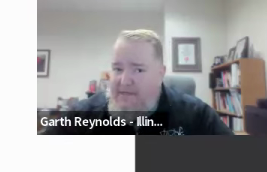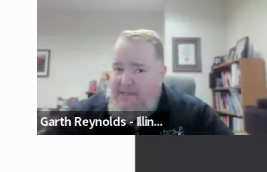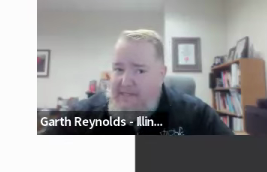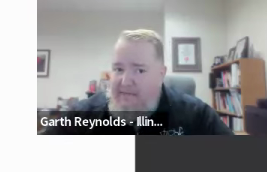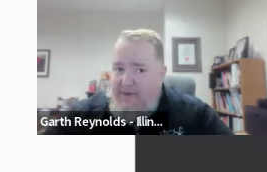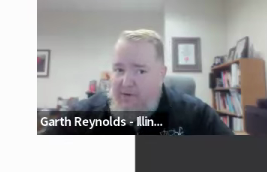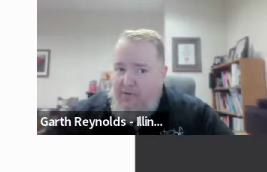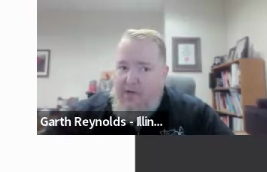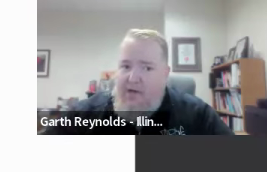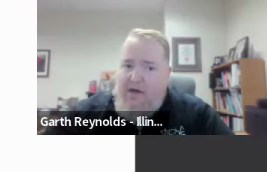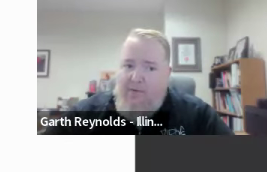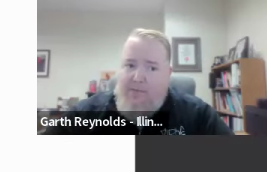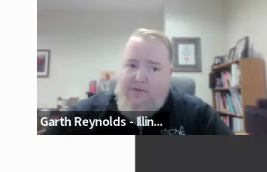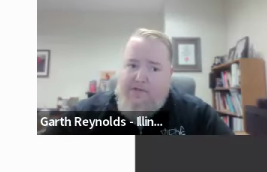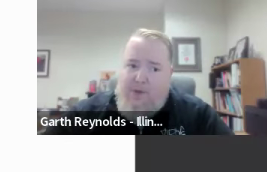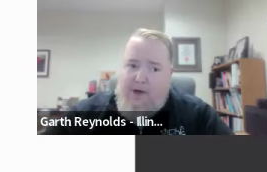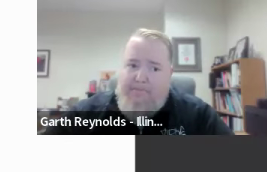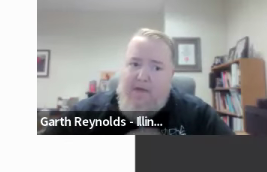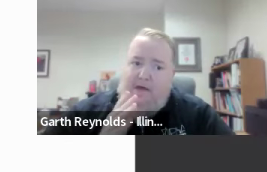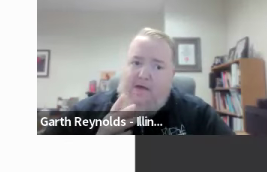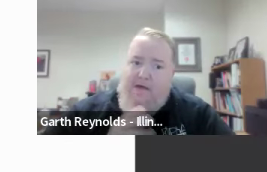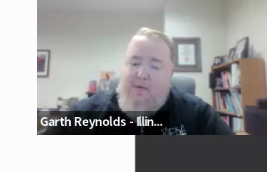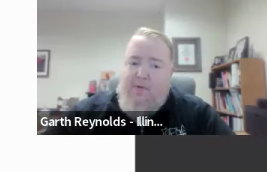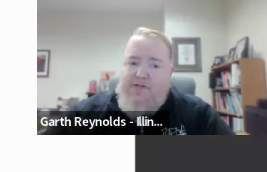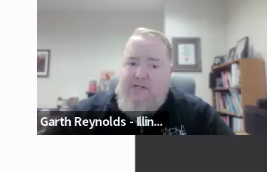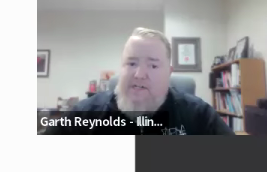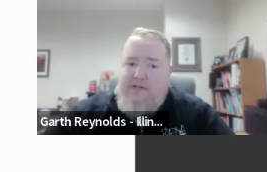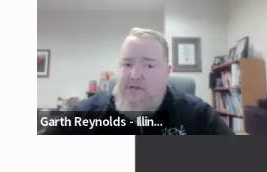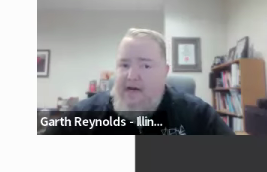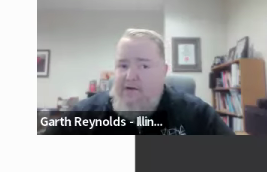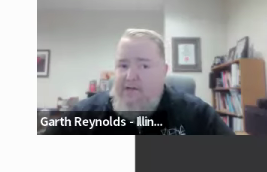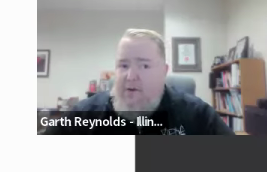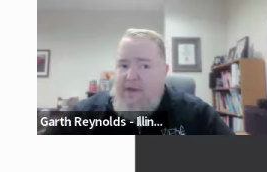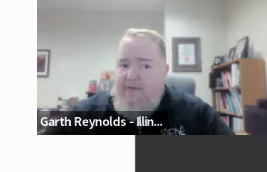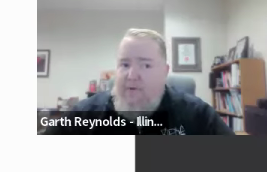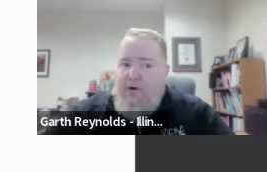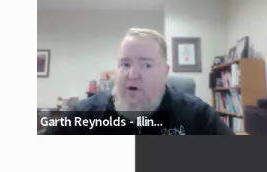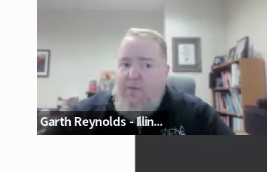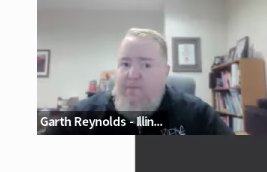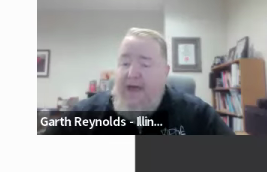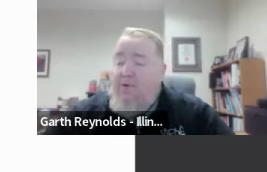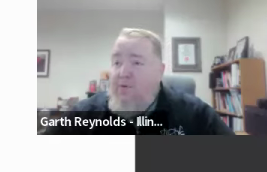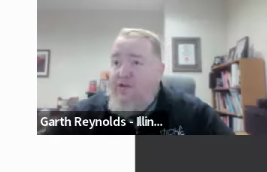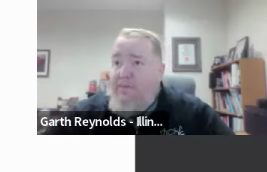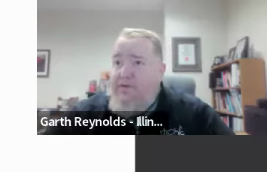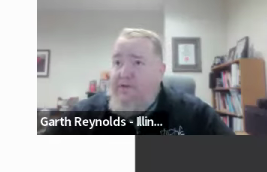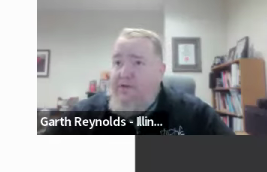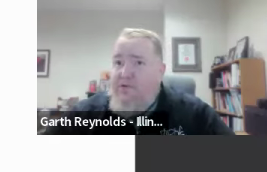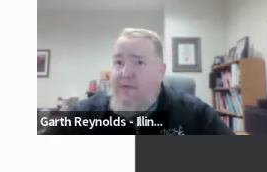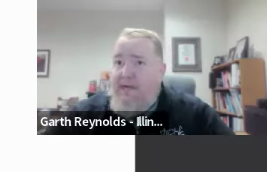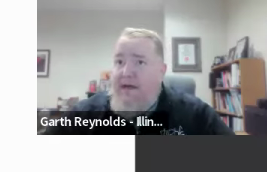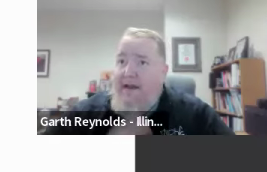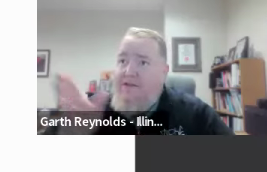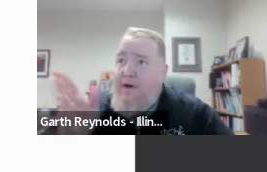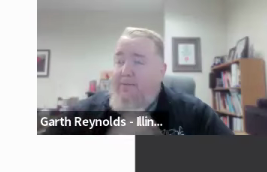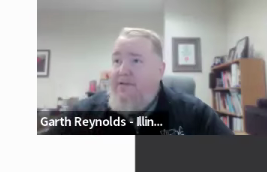talks about the FTC federal reports as well. Then we want you to send those letters or make a phone call, and we want you to post on